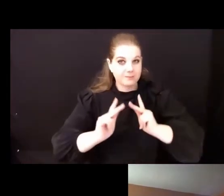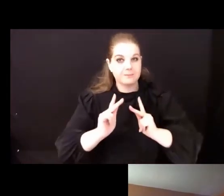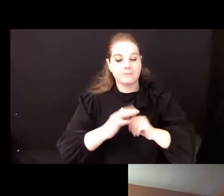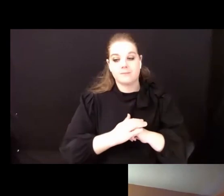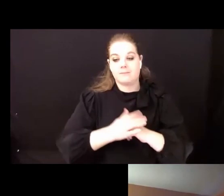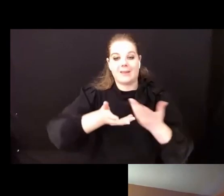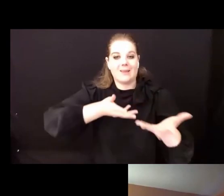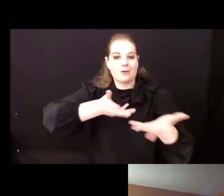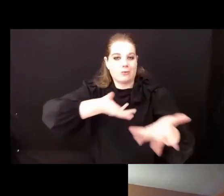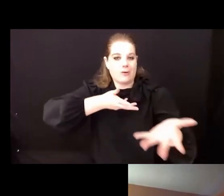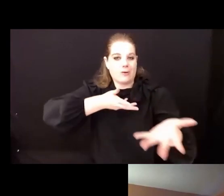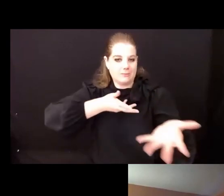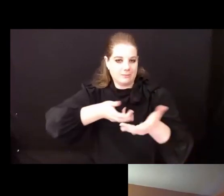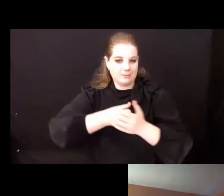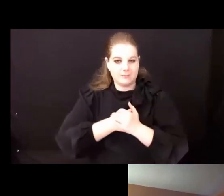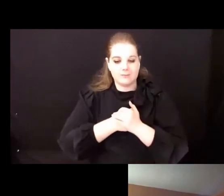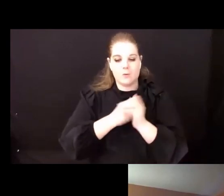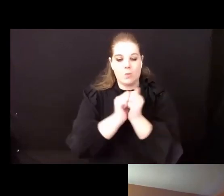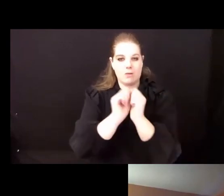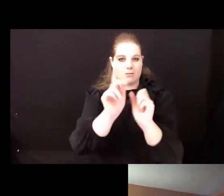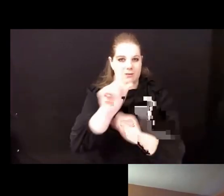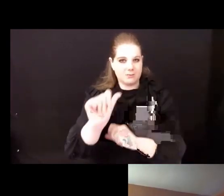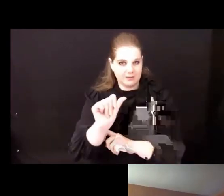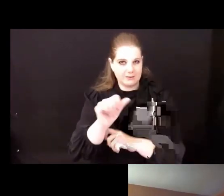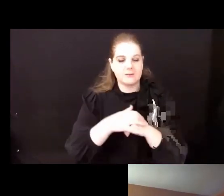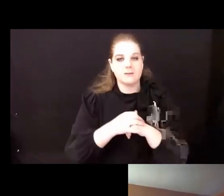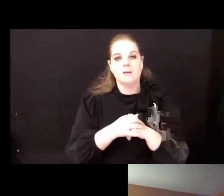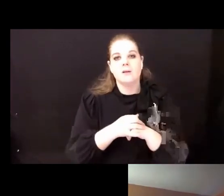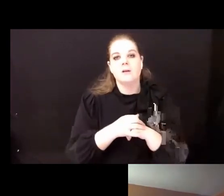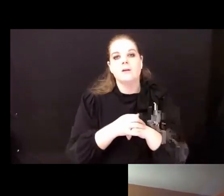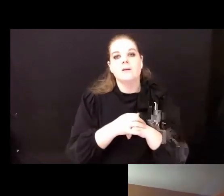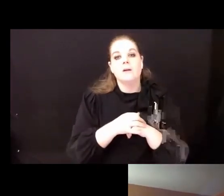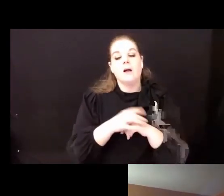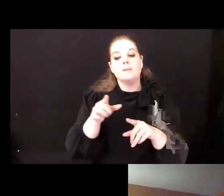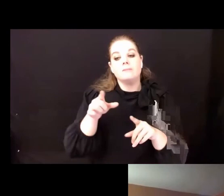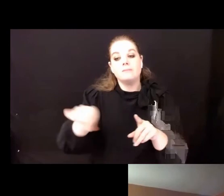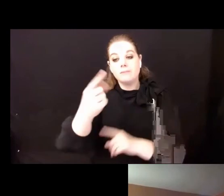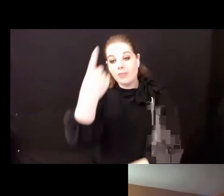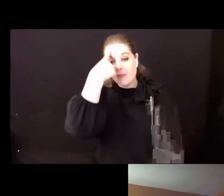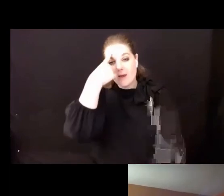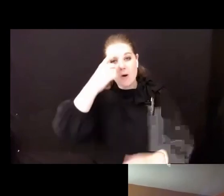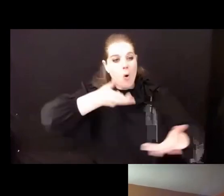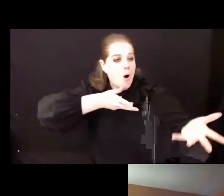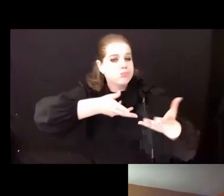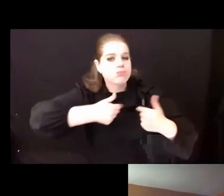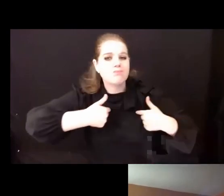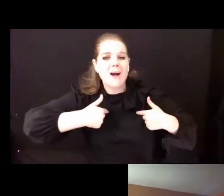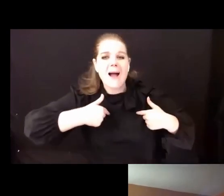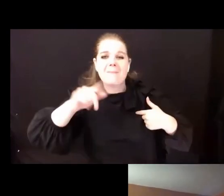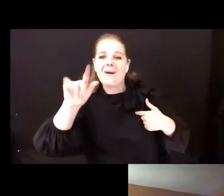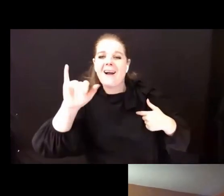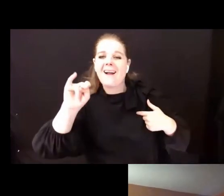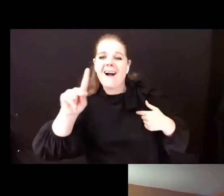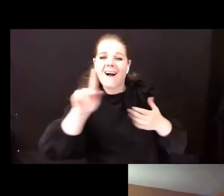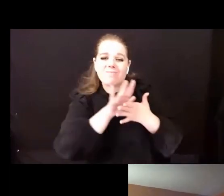interact with people with disabilities, and they think they're being kind, but there really